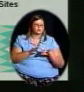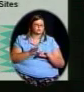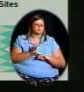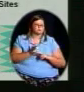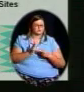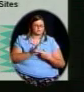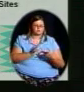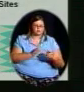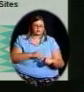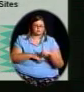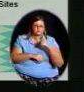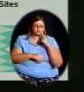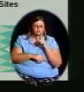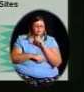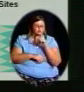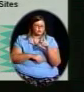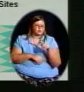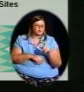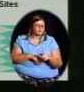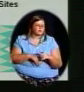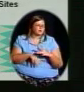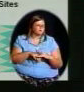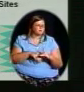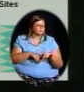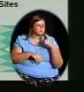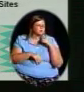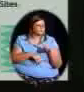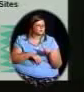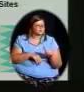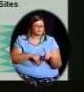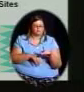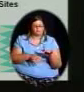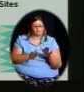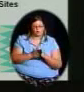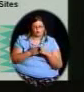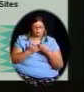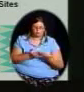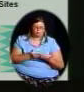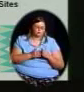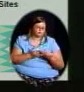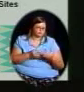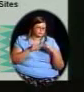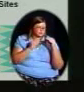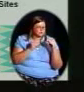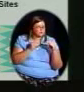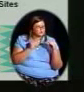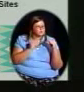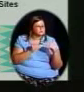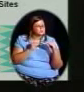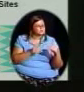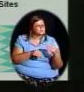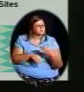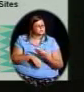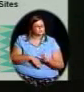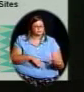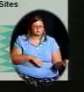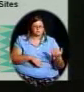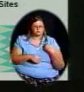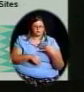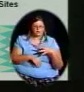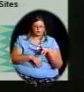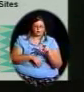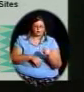have the necessary resources of our board-adopted textbooks and instructional materials. We had 30 new